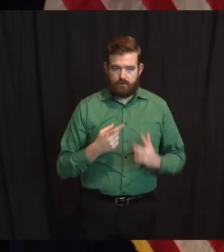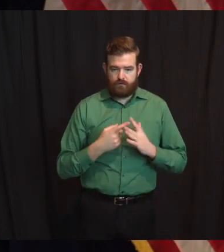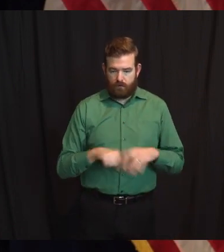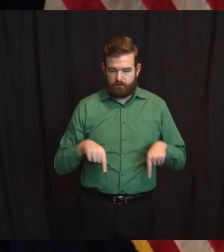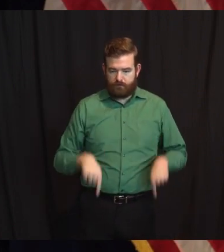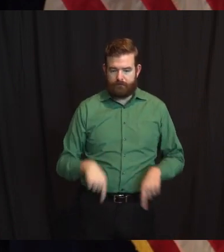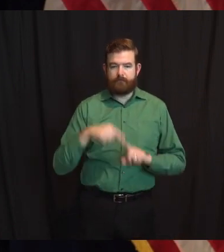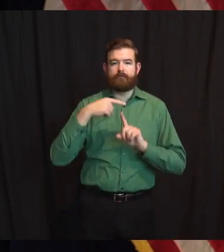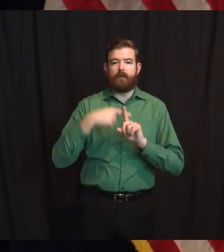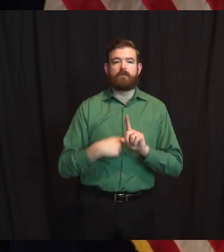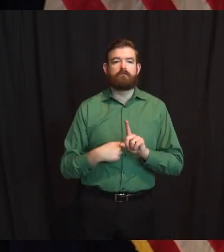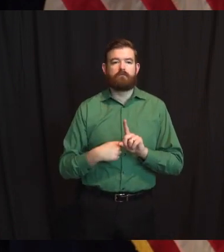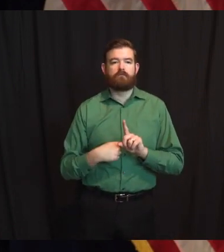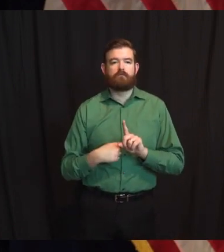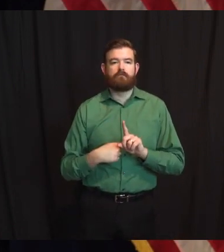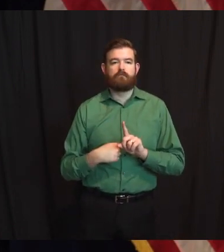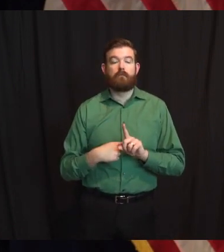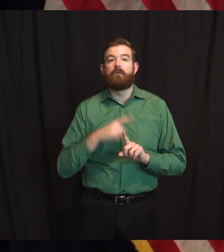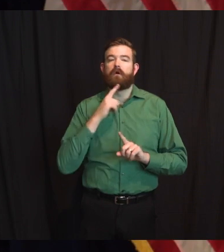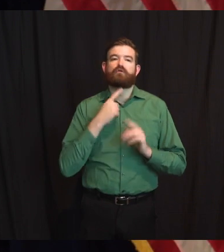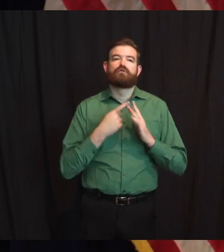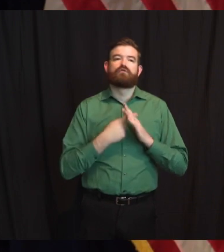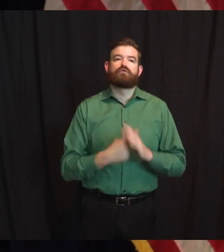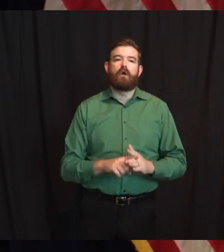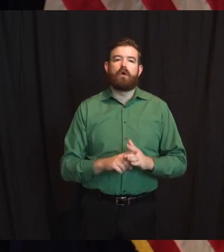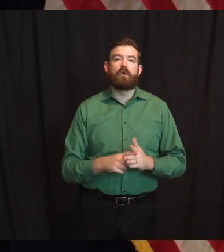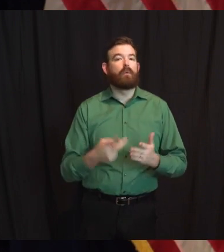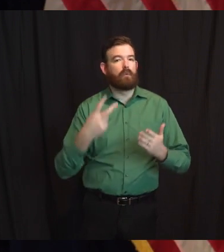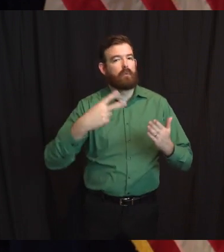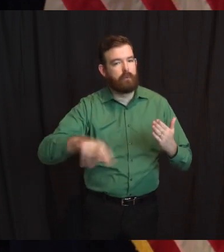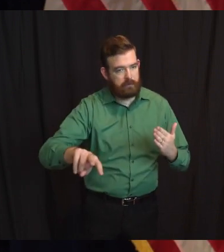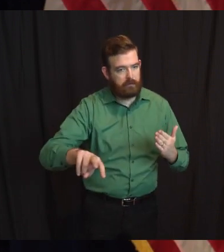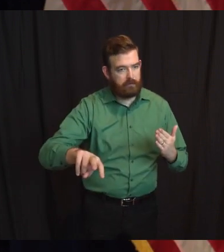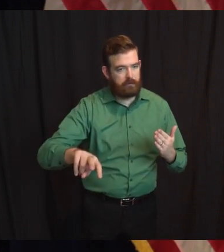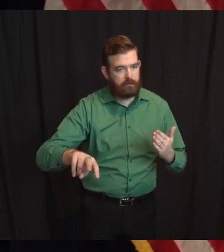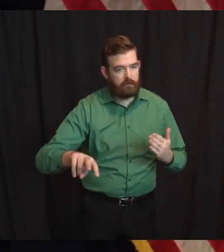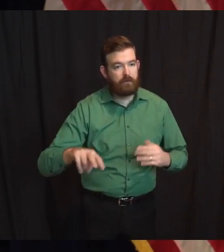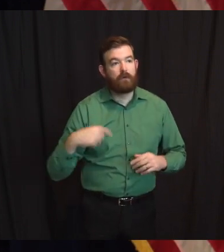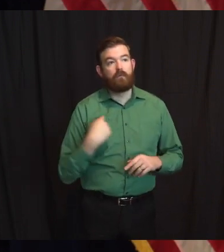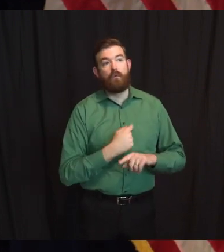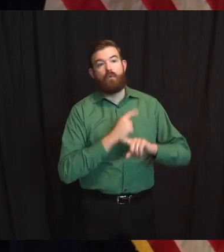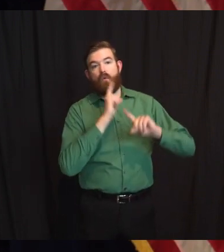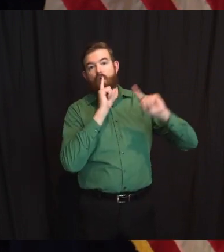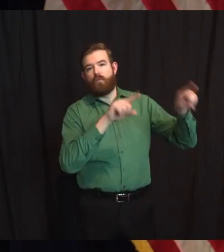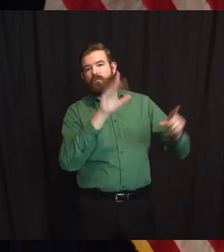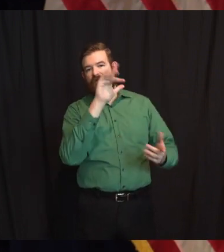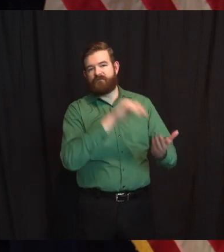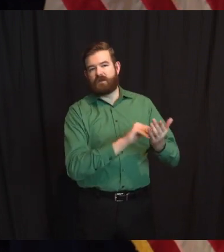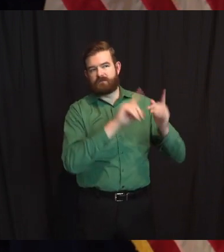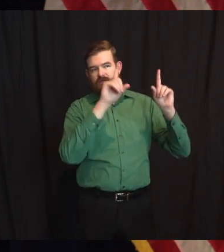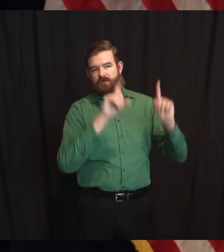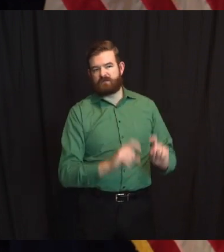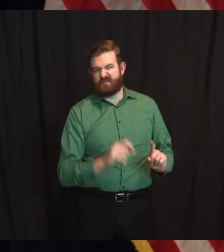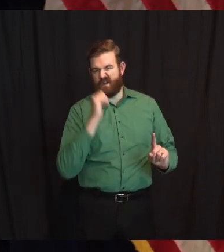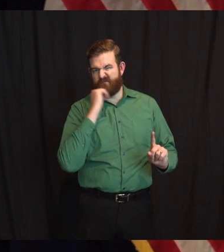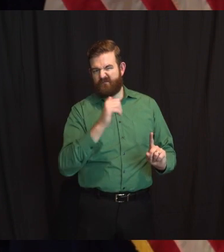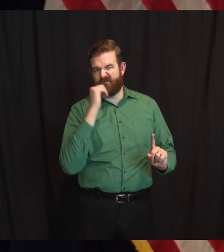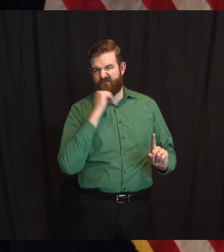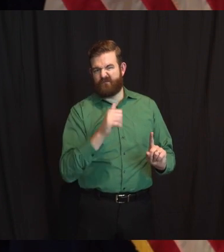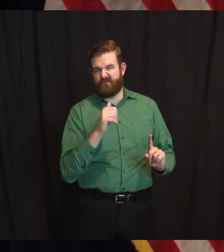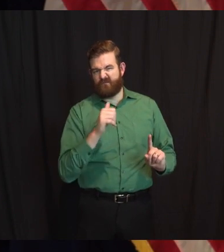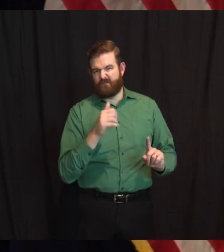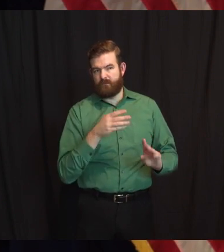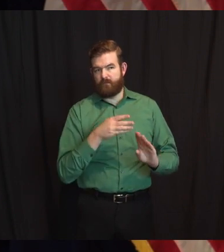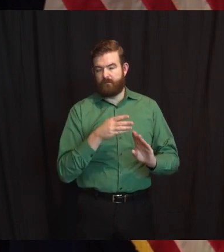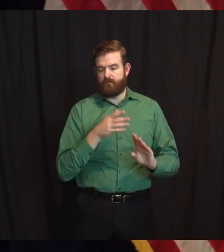now. So that's where we're going to be. We've said 25,000 tests a day by the end of June. And we believe that is